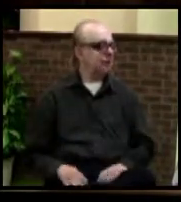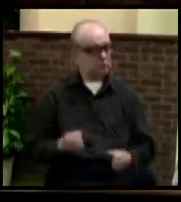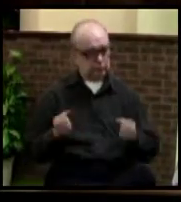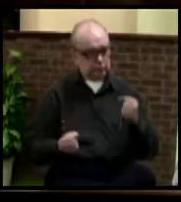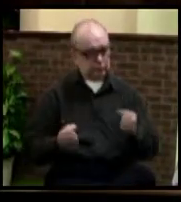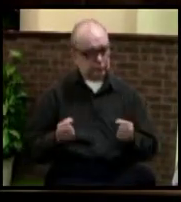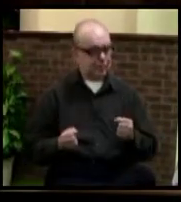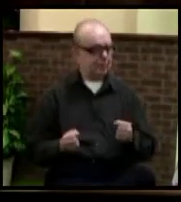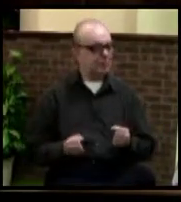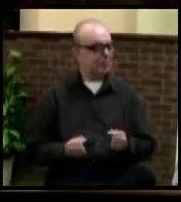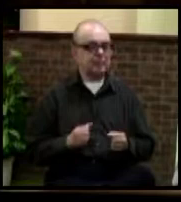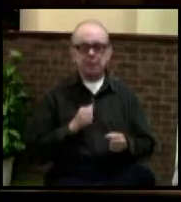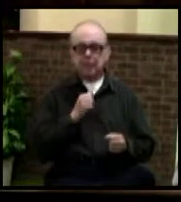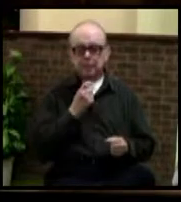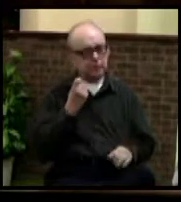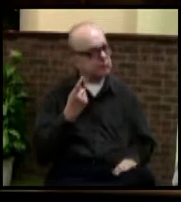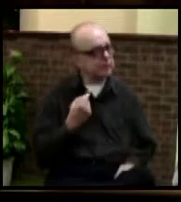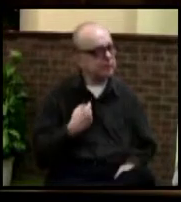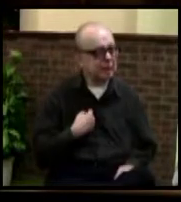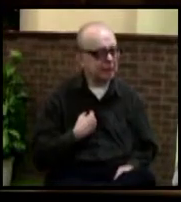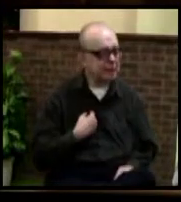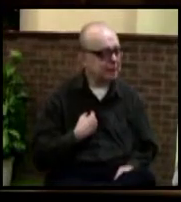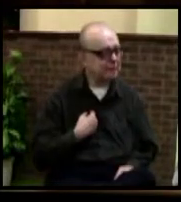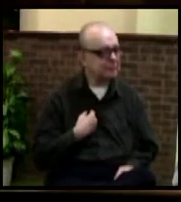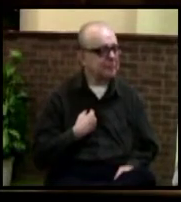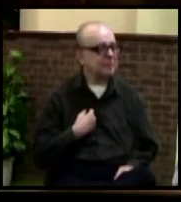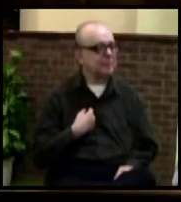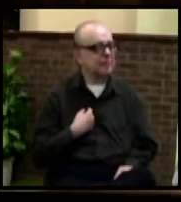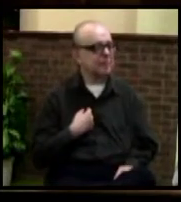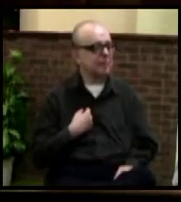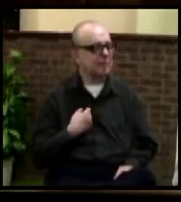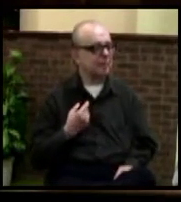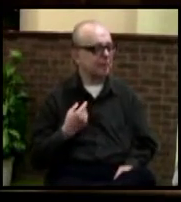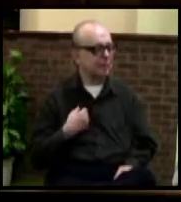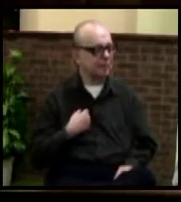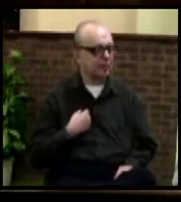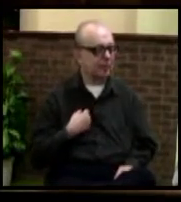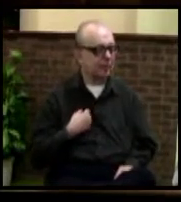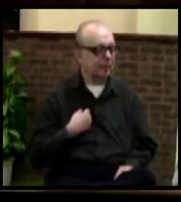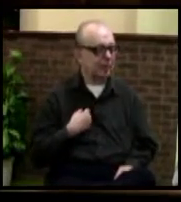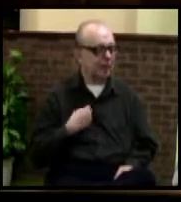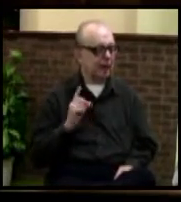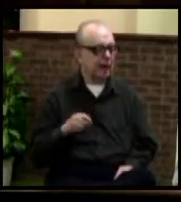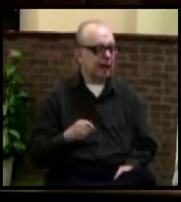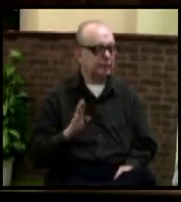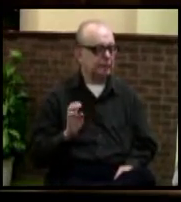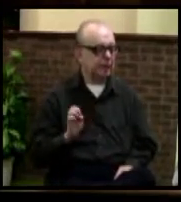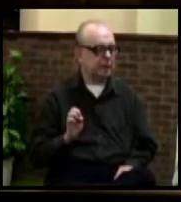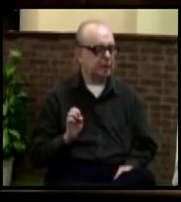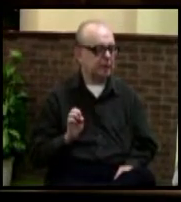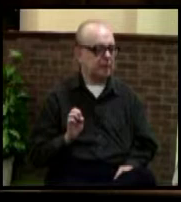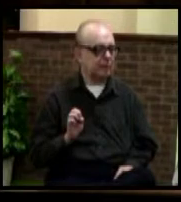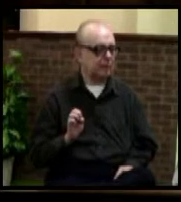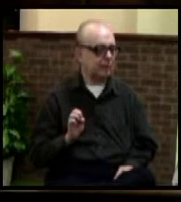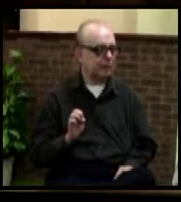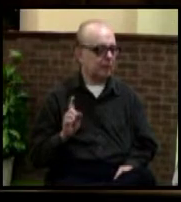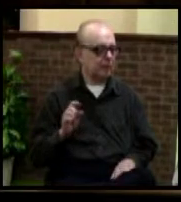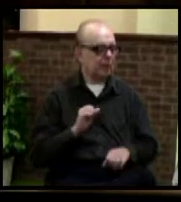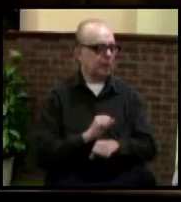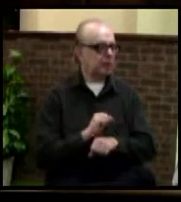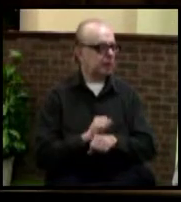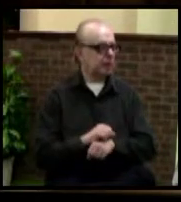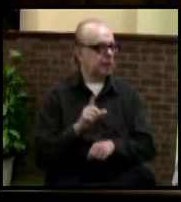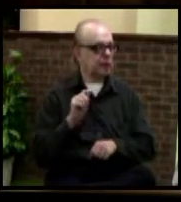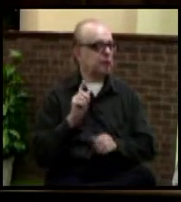like, don't you understand? I have got to be